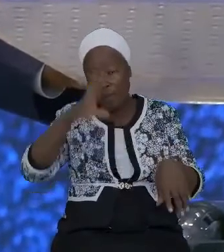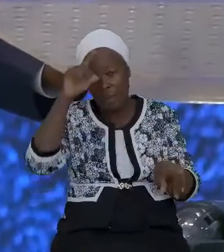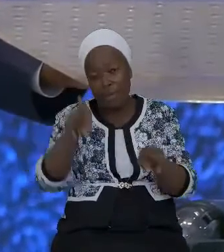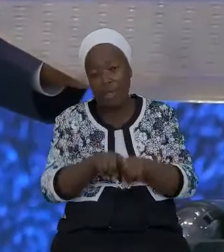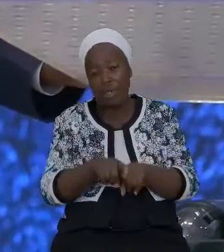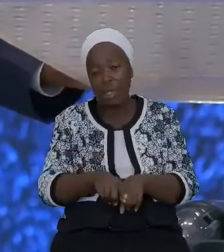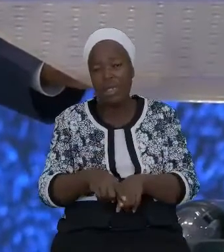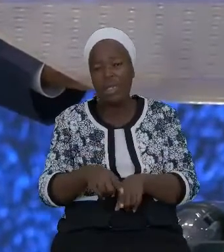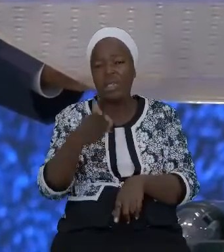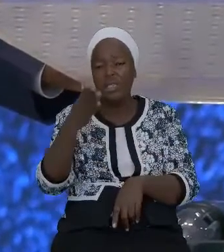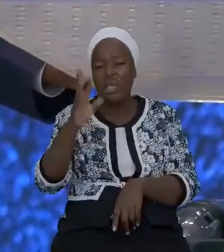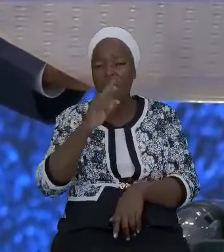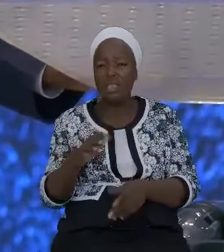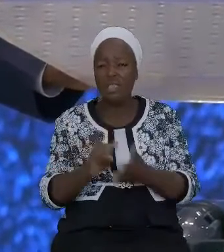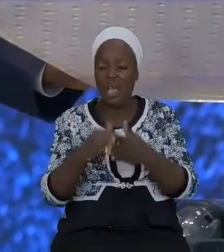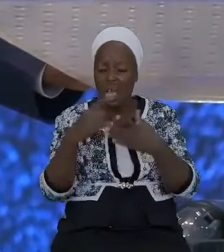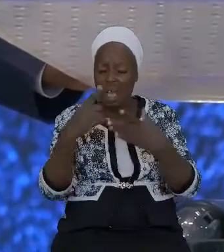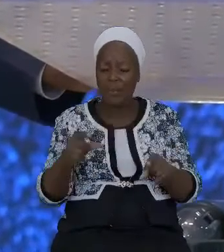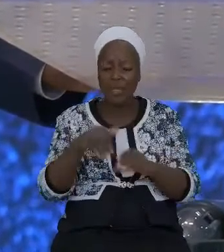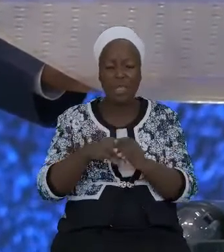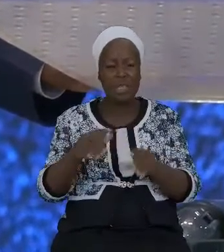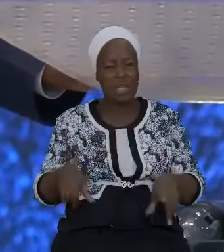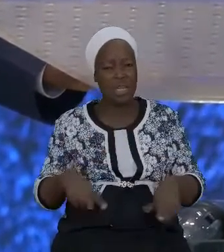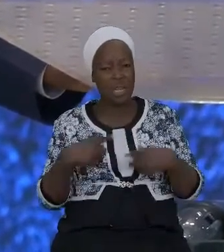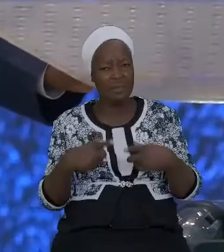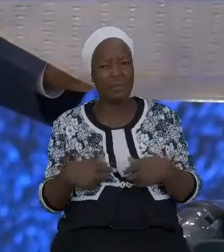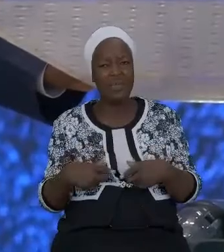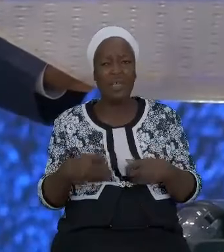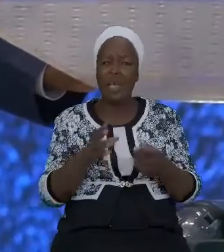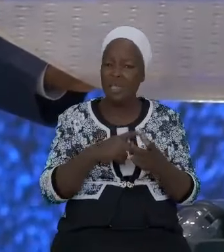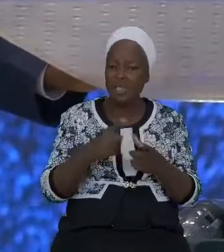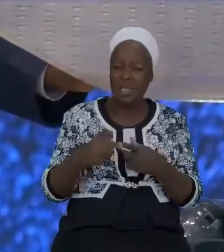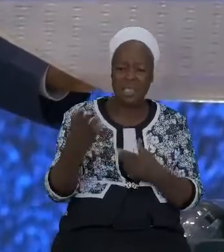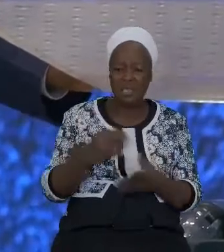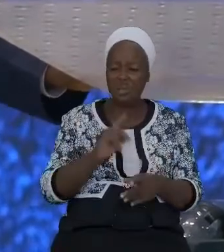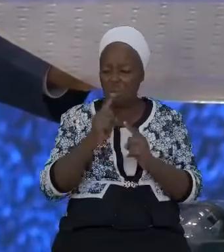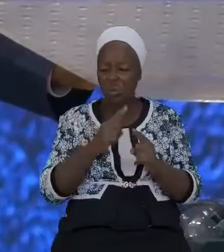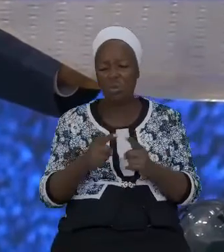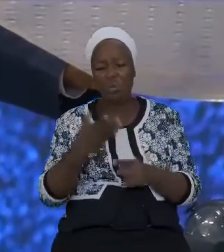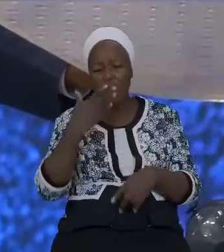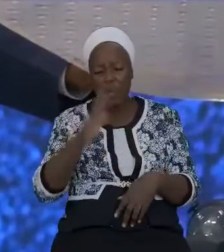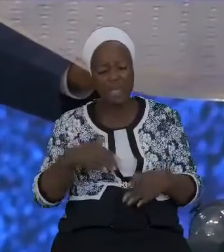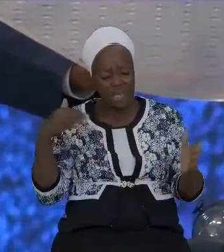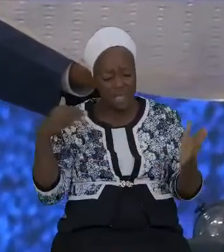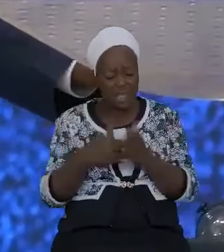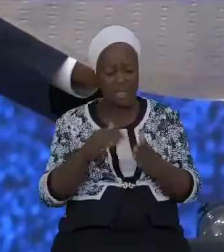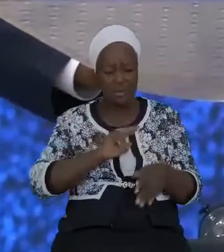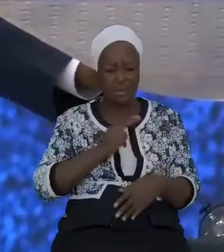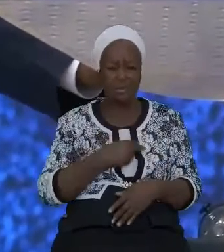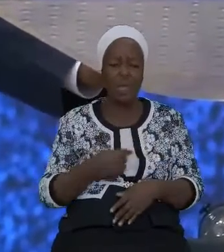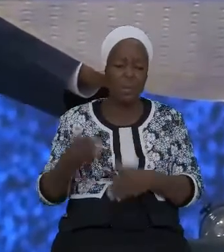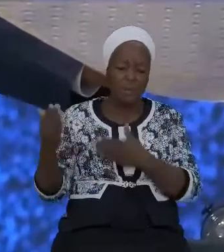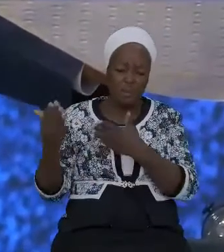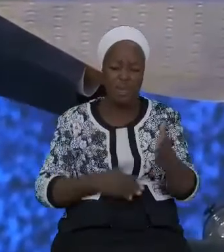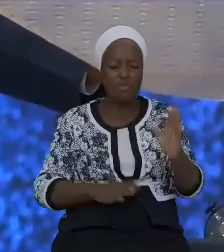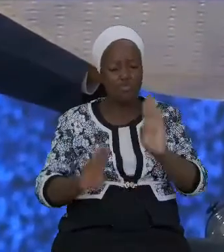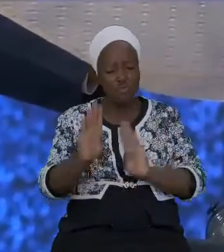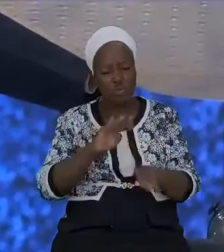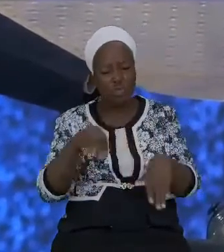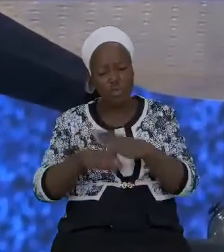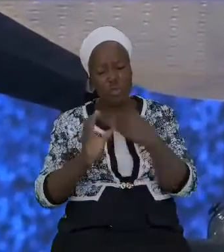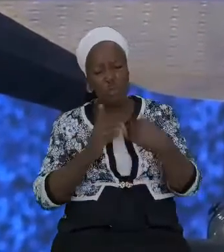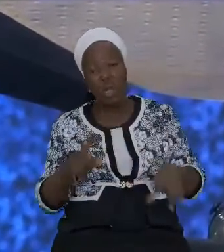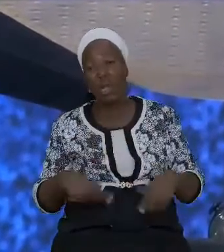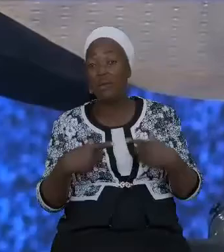They criticize us, they persecute us, They cause trouble for us. They say things